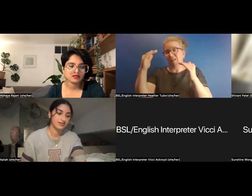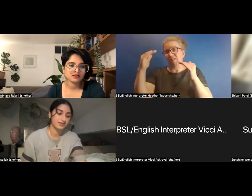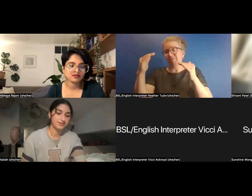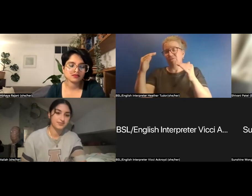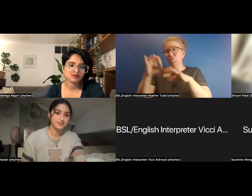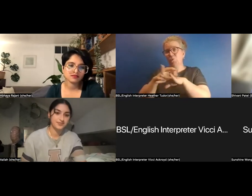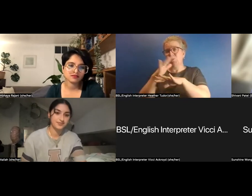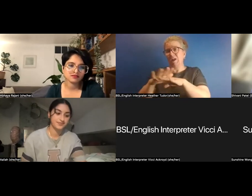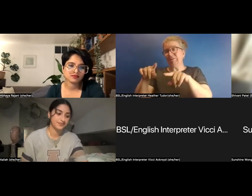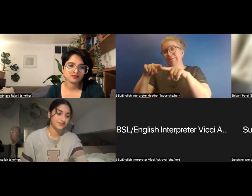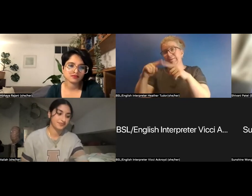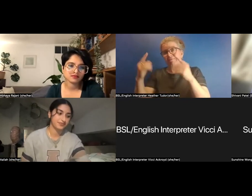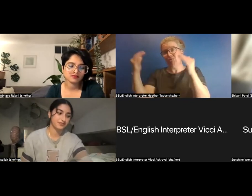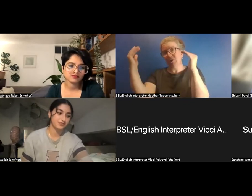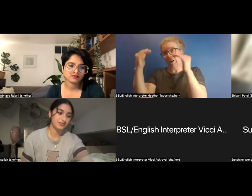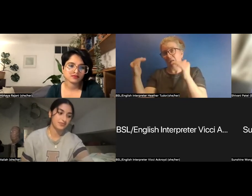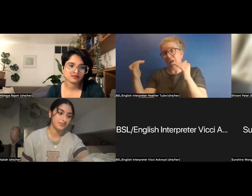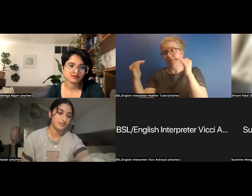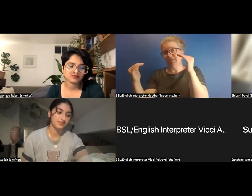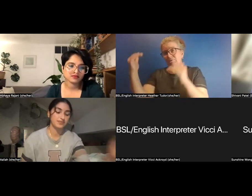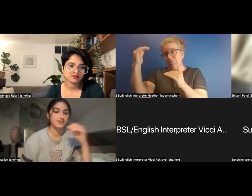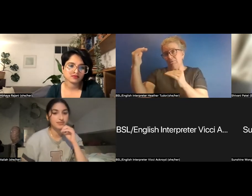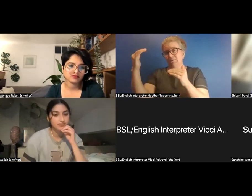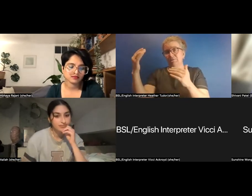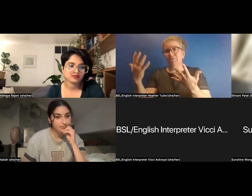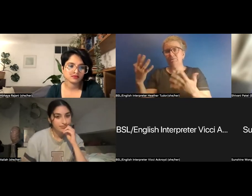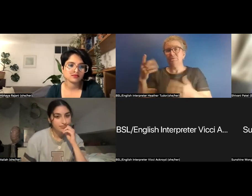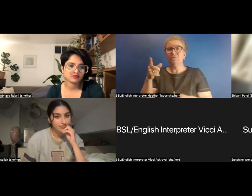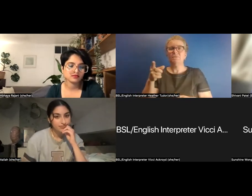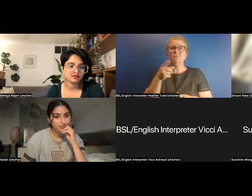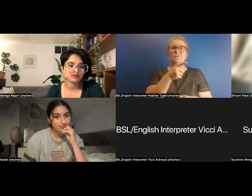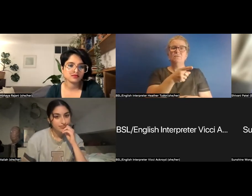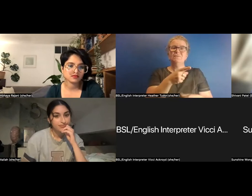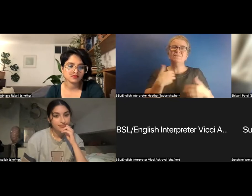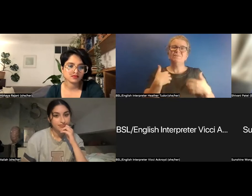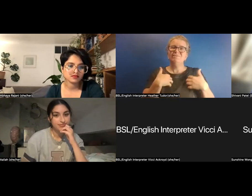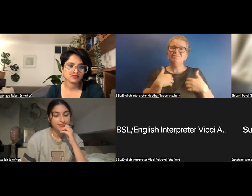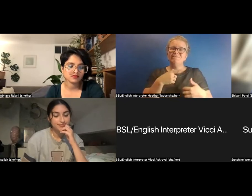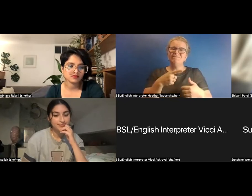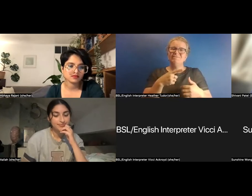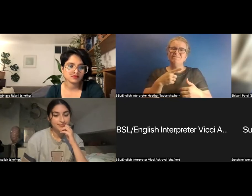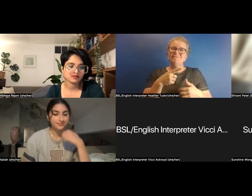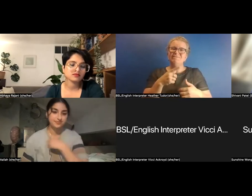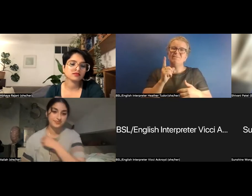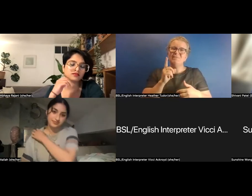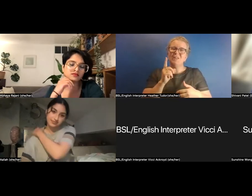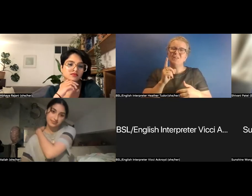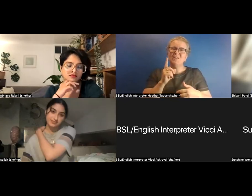Yeah, I think it's interesting how she had a fear of not wanting to even tell her family before getting